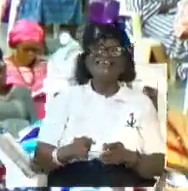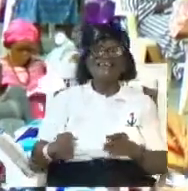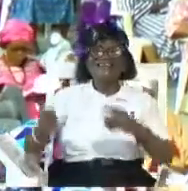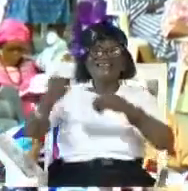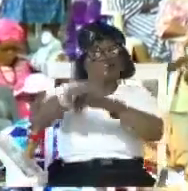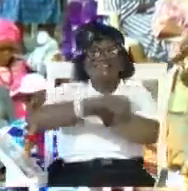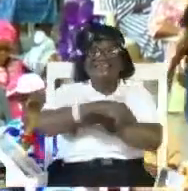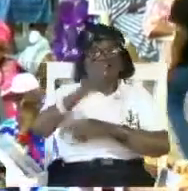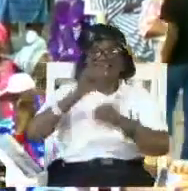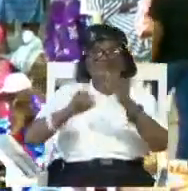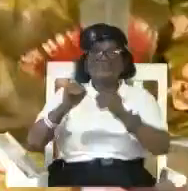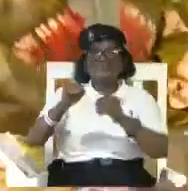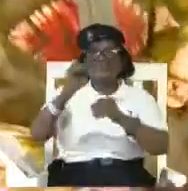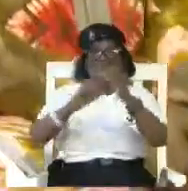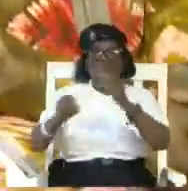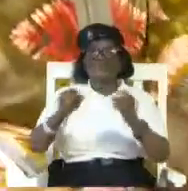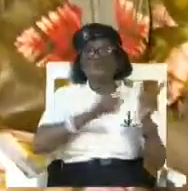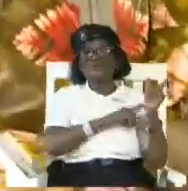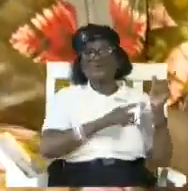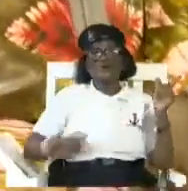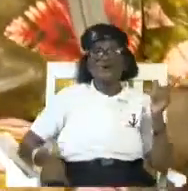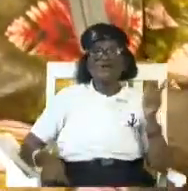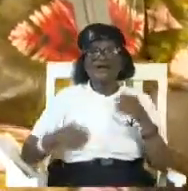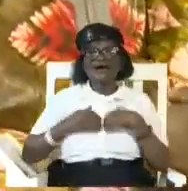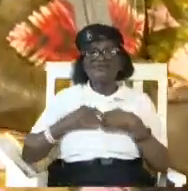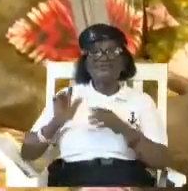Oh Lord, have mercy on me.